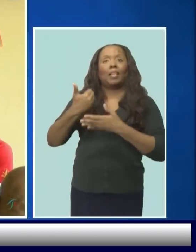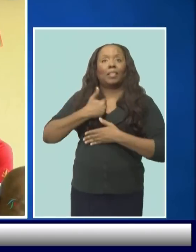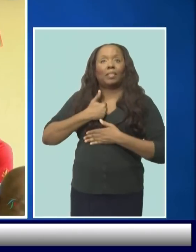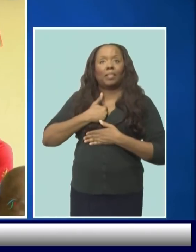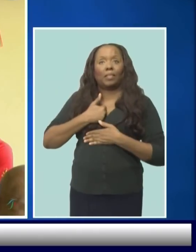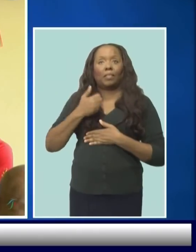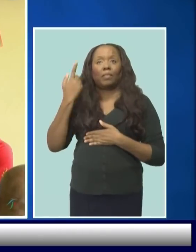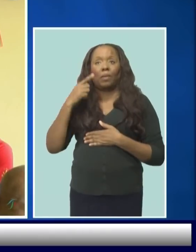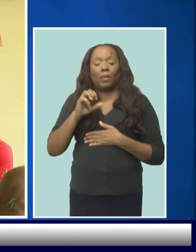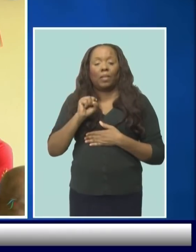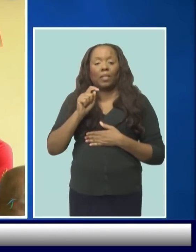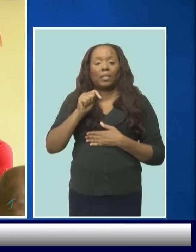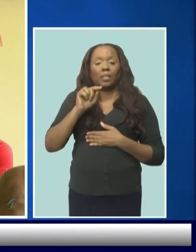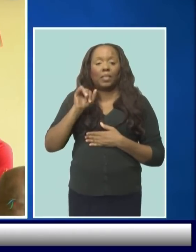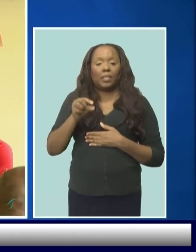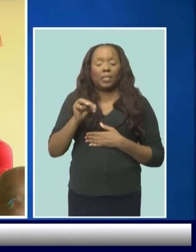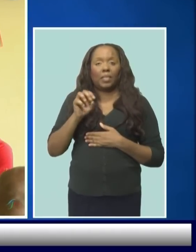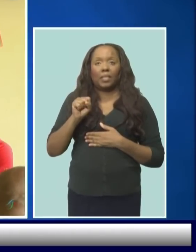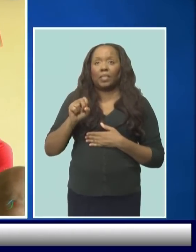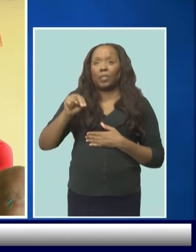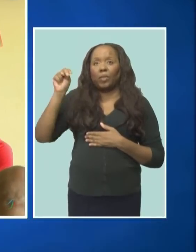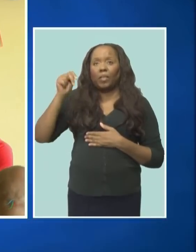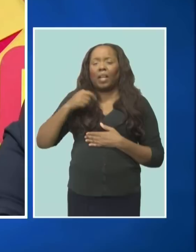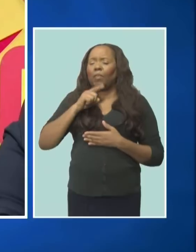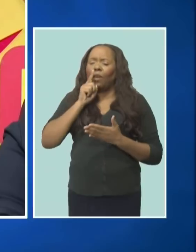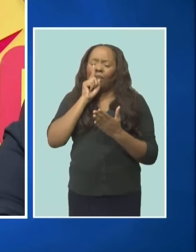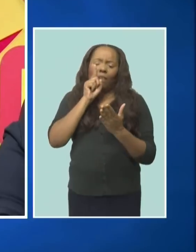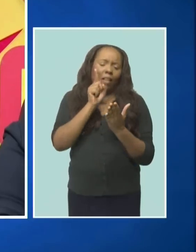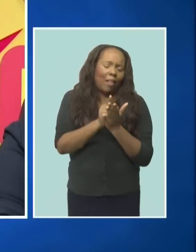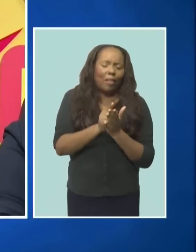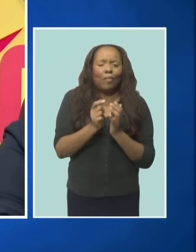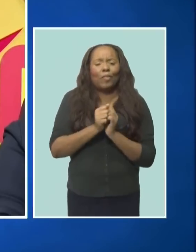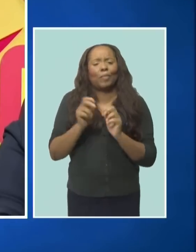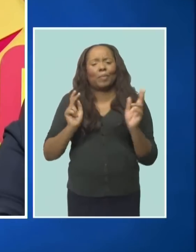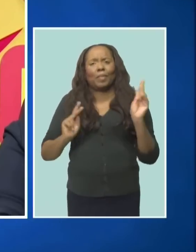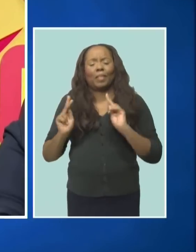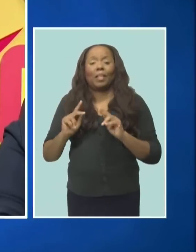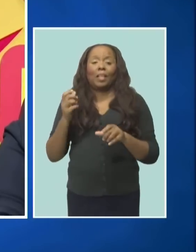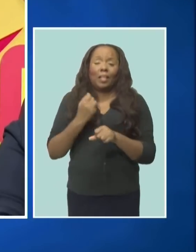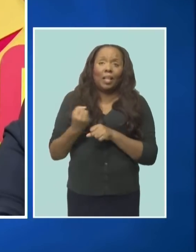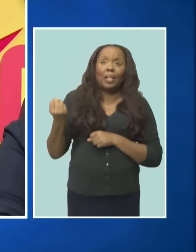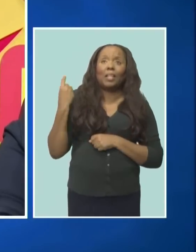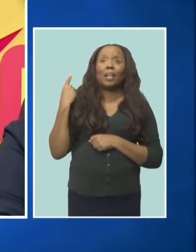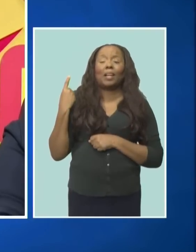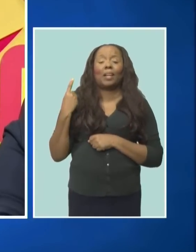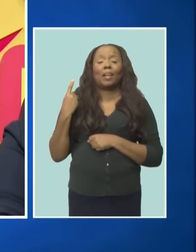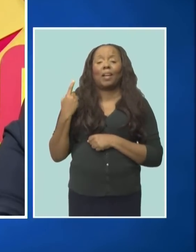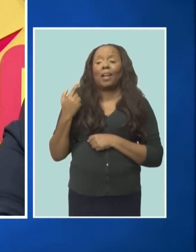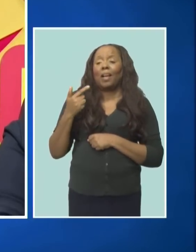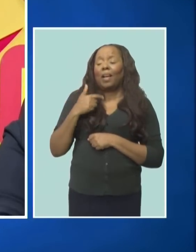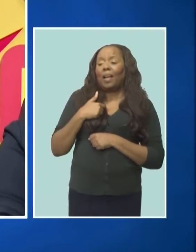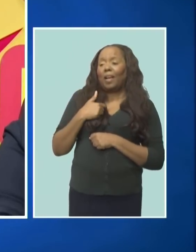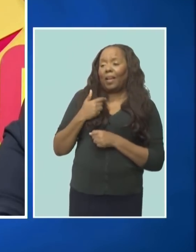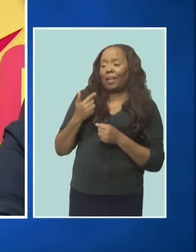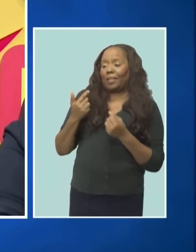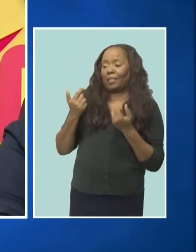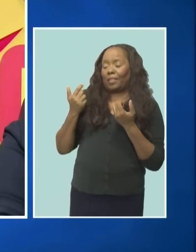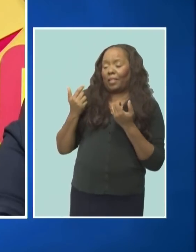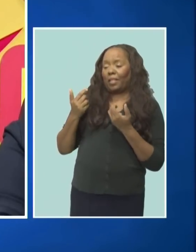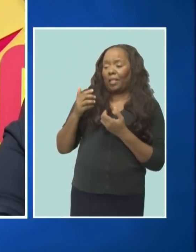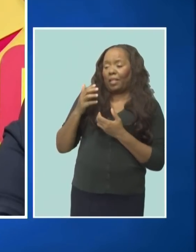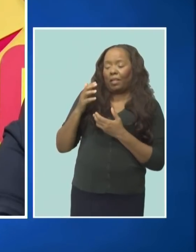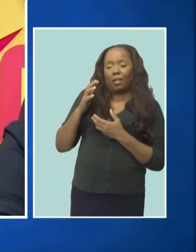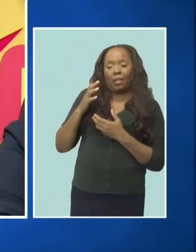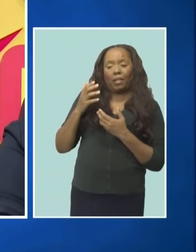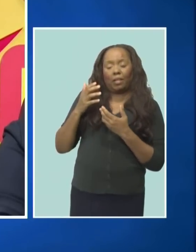over the last year. I must tell you, every day, last year particularly, when I would leave economic affairs or cabinet, I would head straight